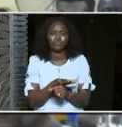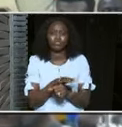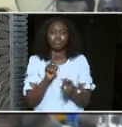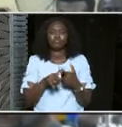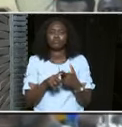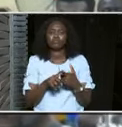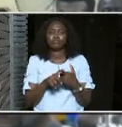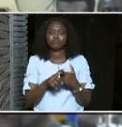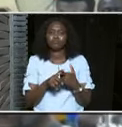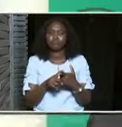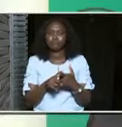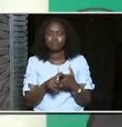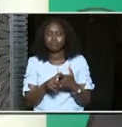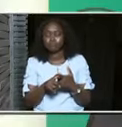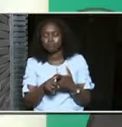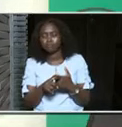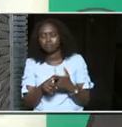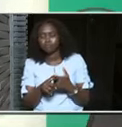Okay, we seem to have lost her there.